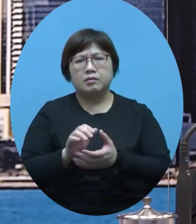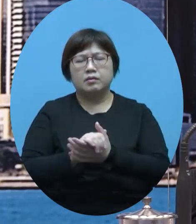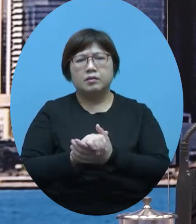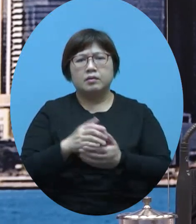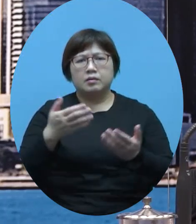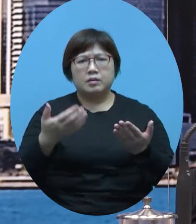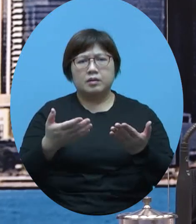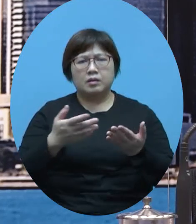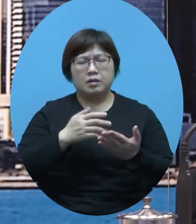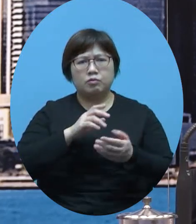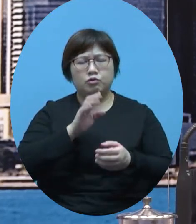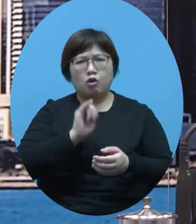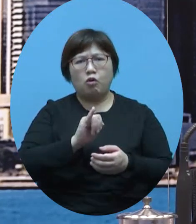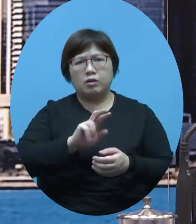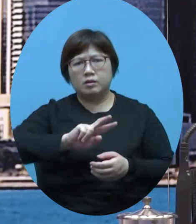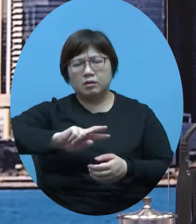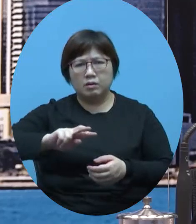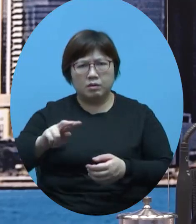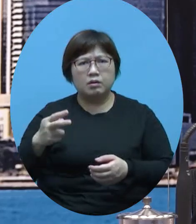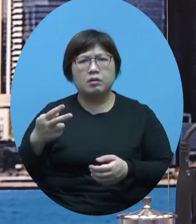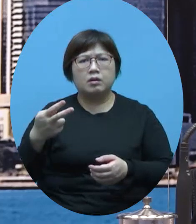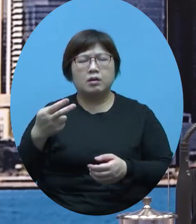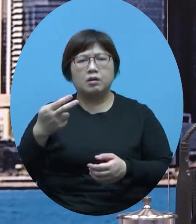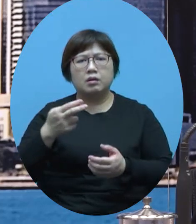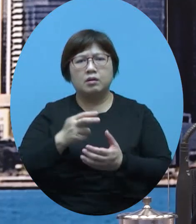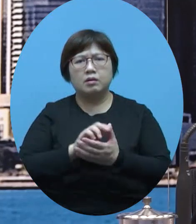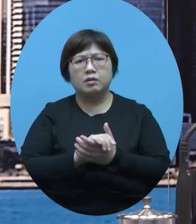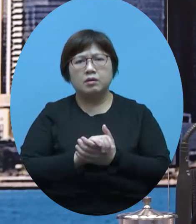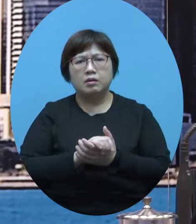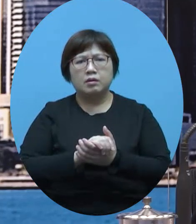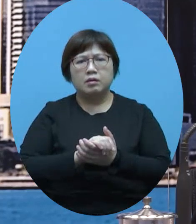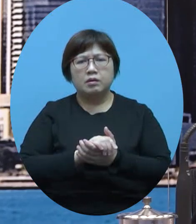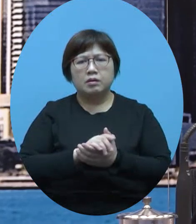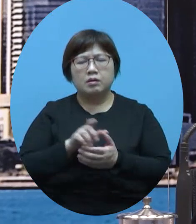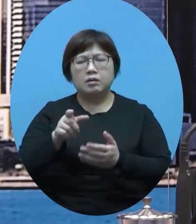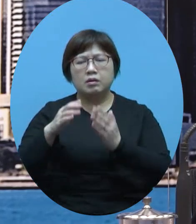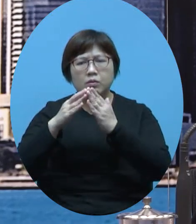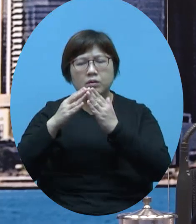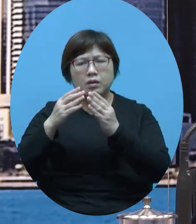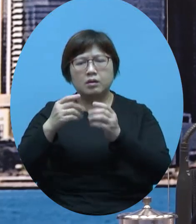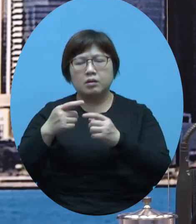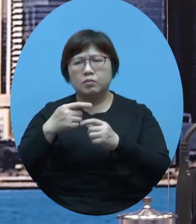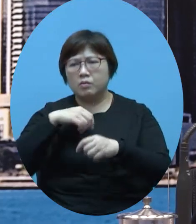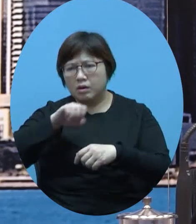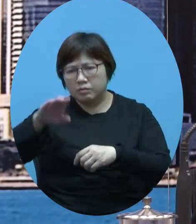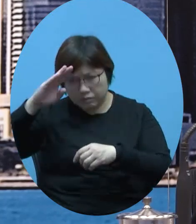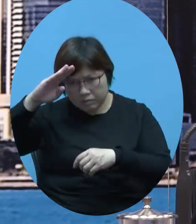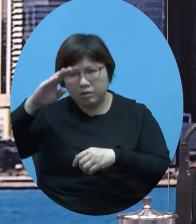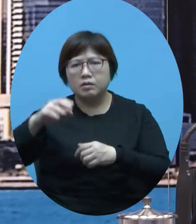both. So we have sent apology to the family, and we will investigate